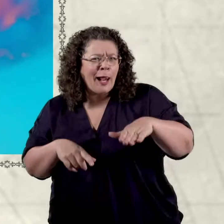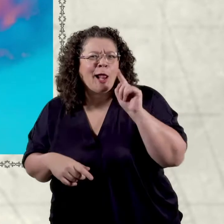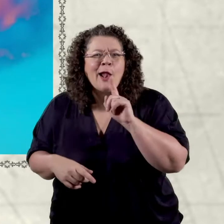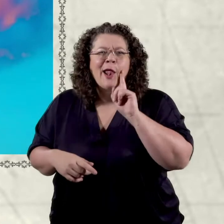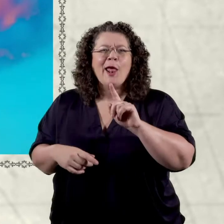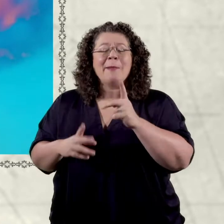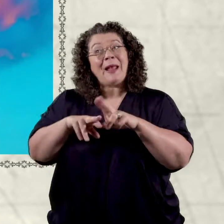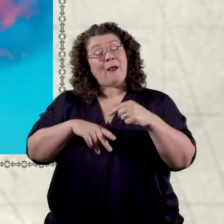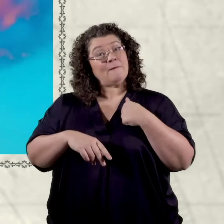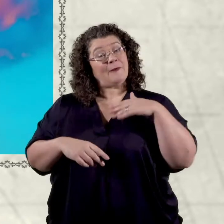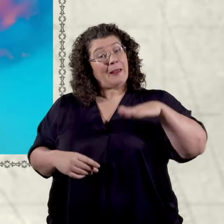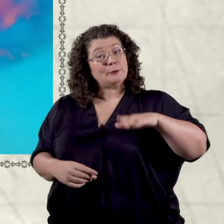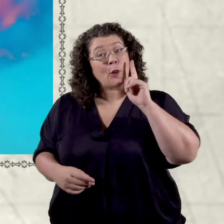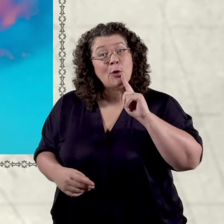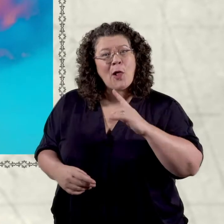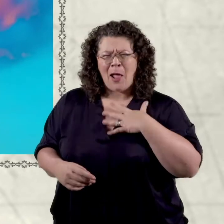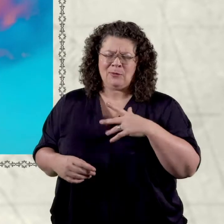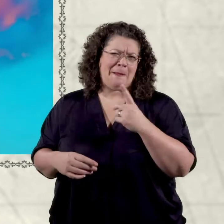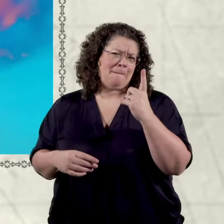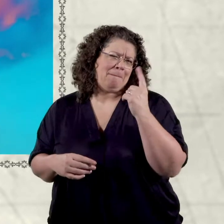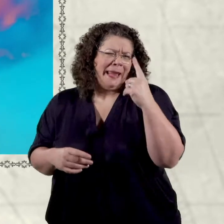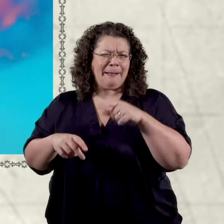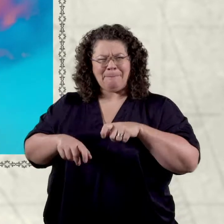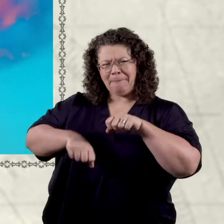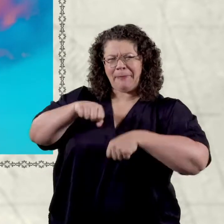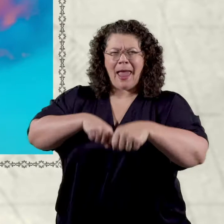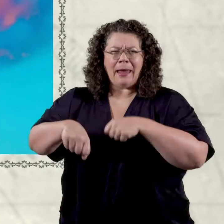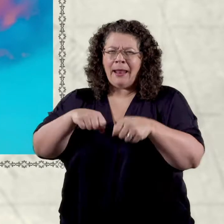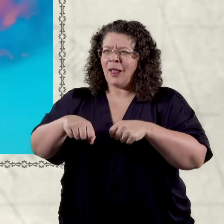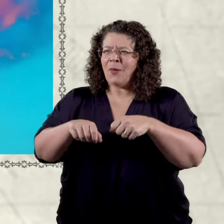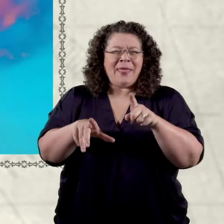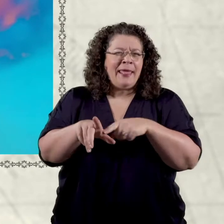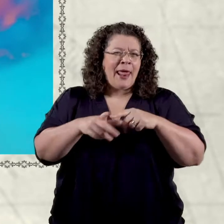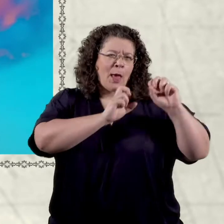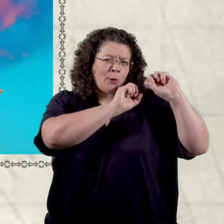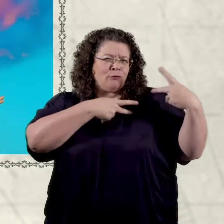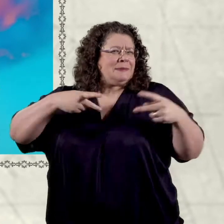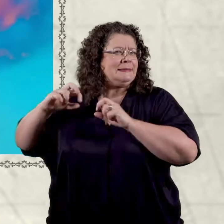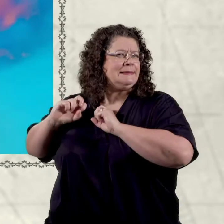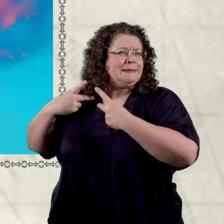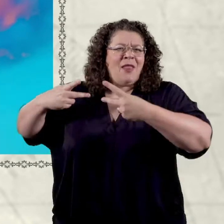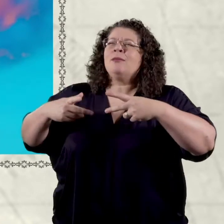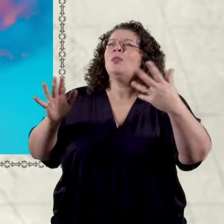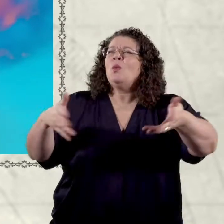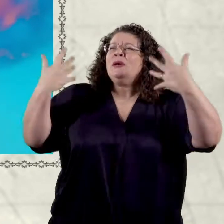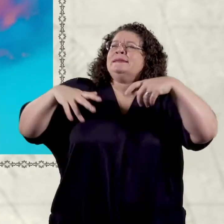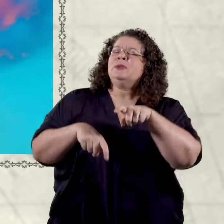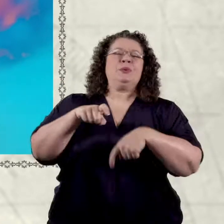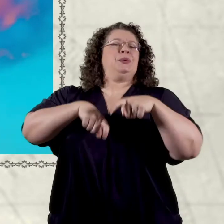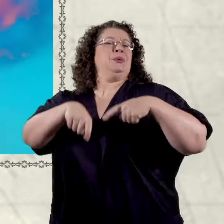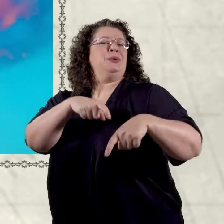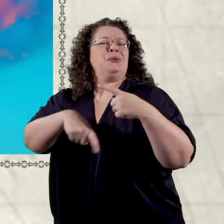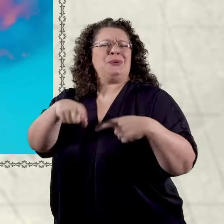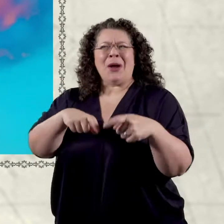but if I was a girl, I'd buy a pink bike with yellow ribbons and I'd go quickly in the wind. I'd look